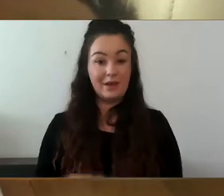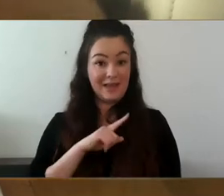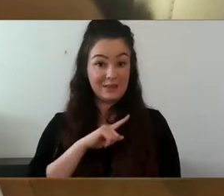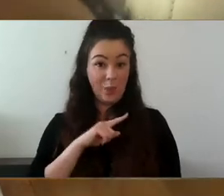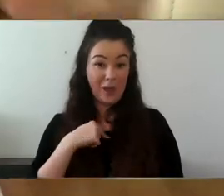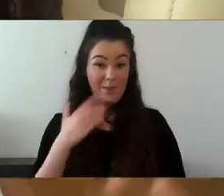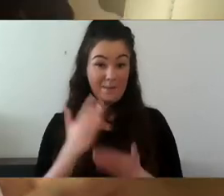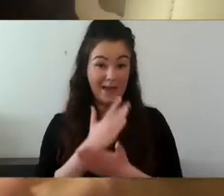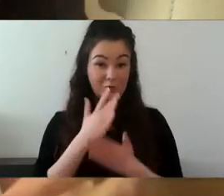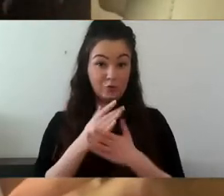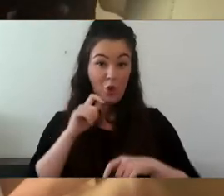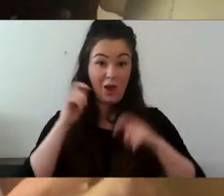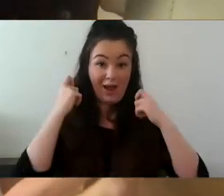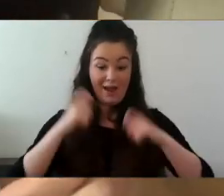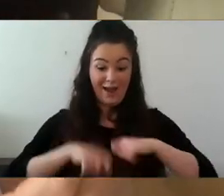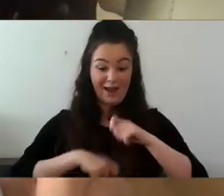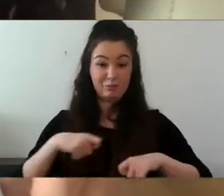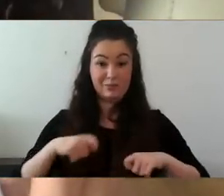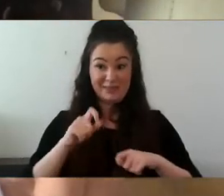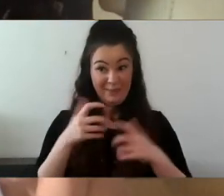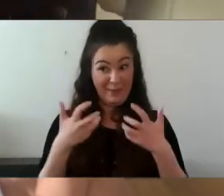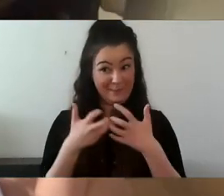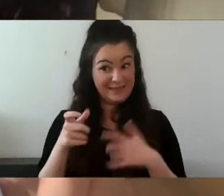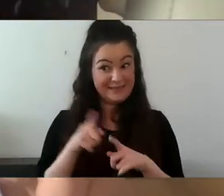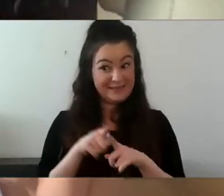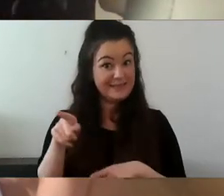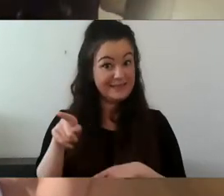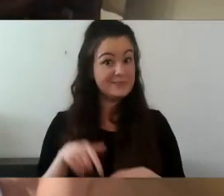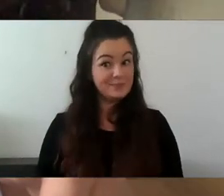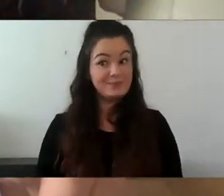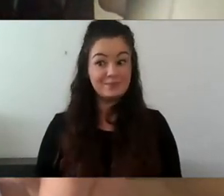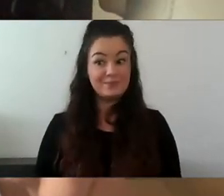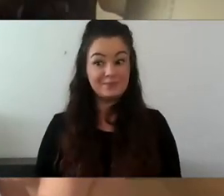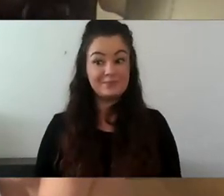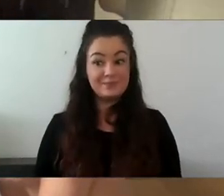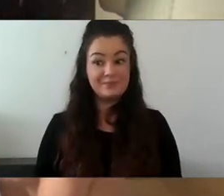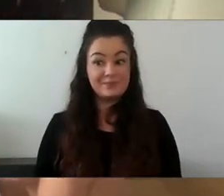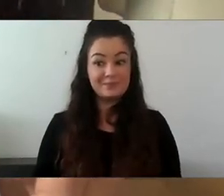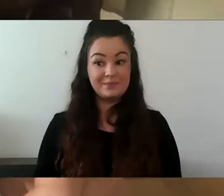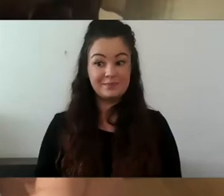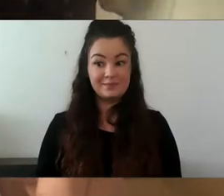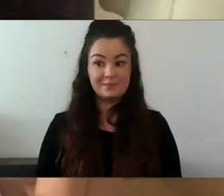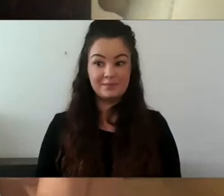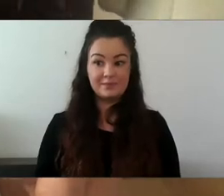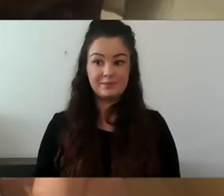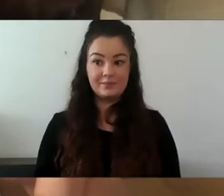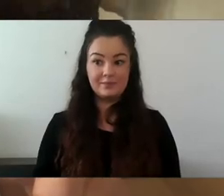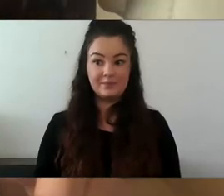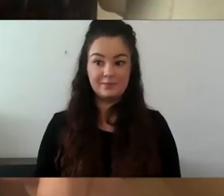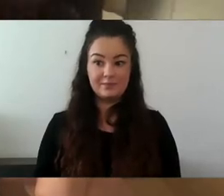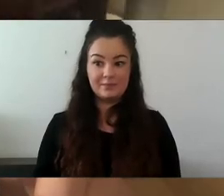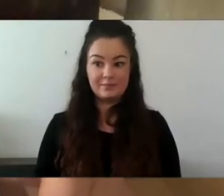Ooh. Yeah, this is why we want to make sure we've got aprons on when we do this, because it can get a little bit messy.